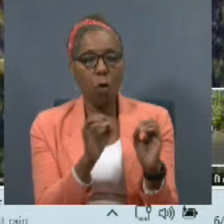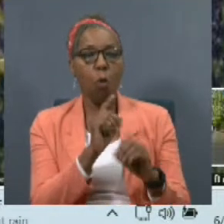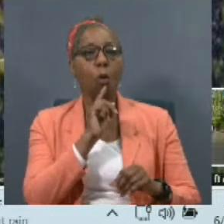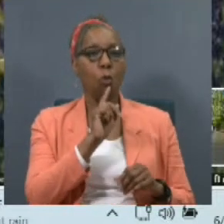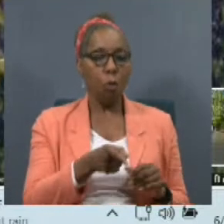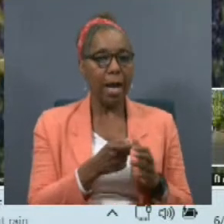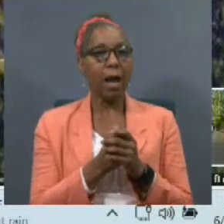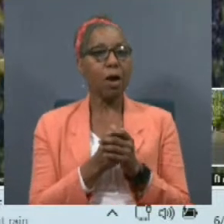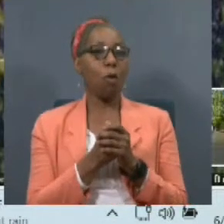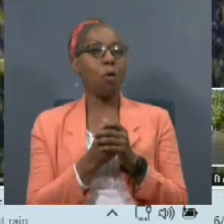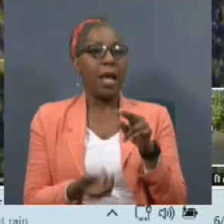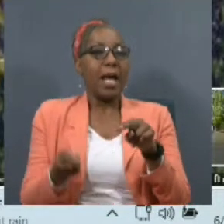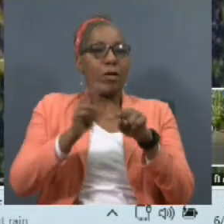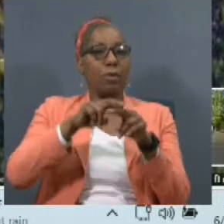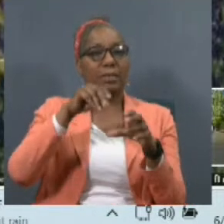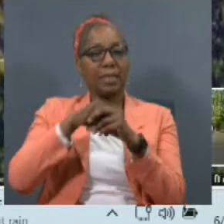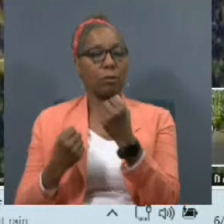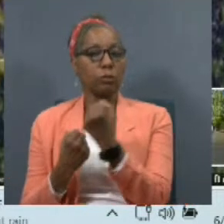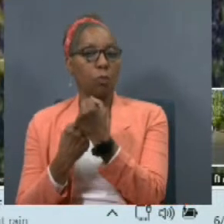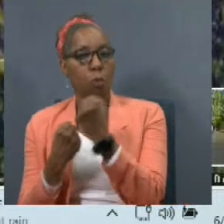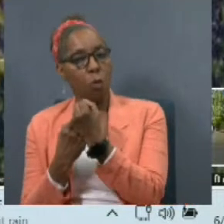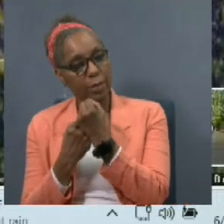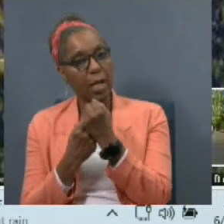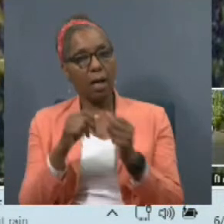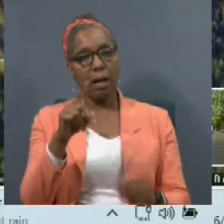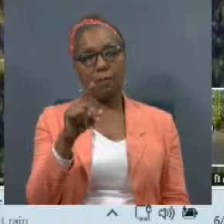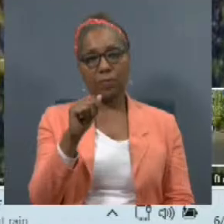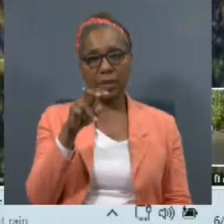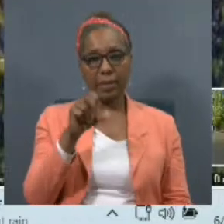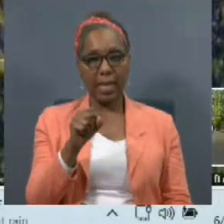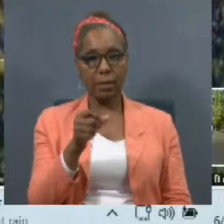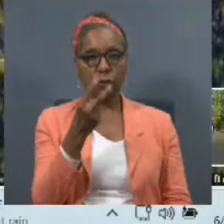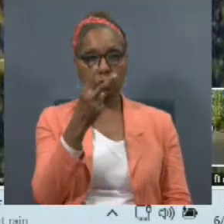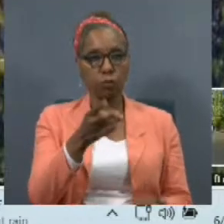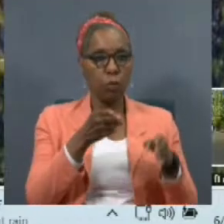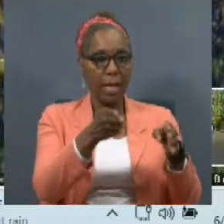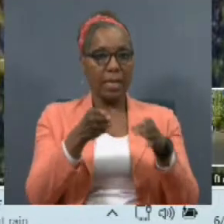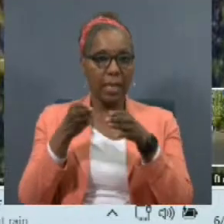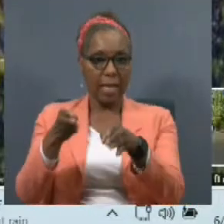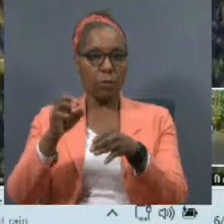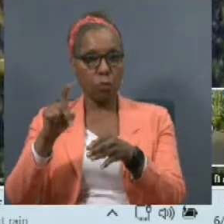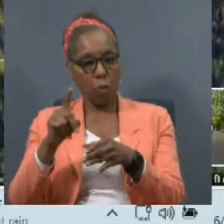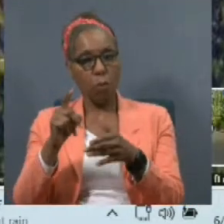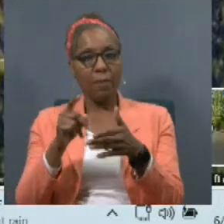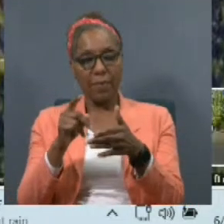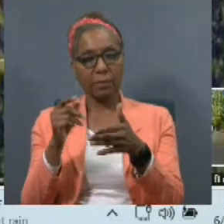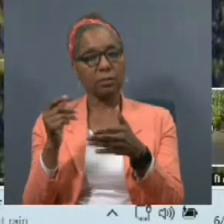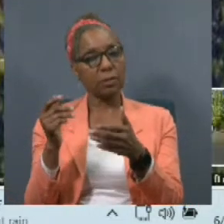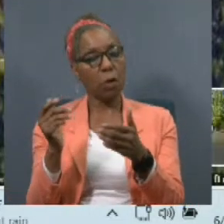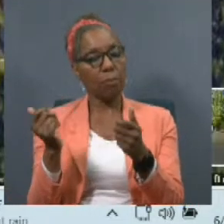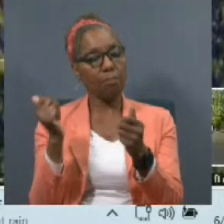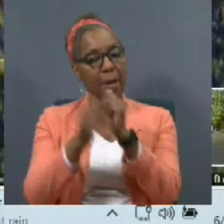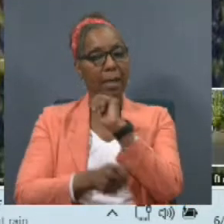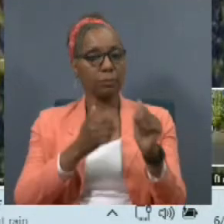real increase in the support of the Canis two-lane road that goes by my property.